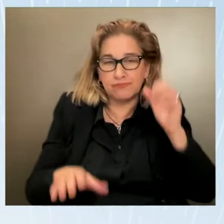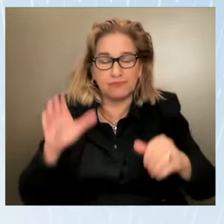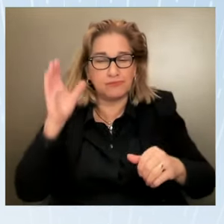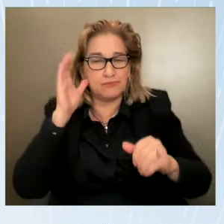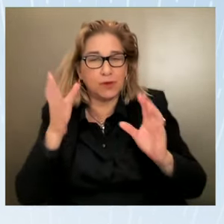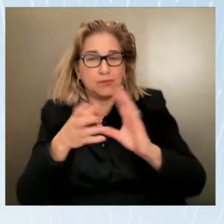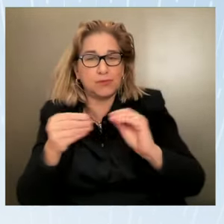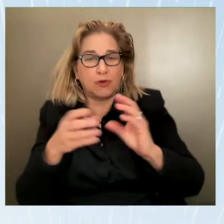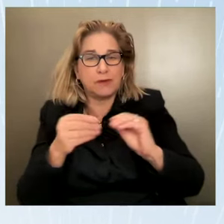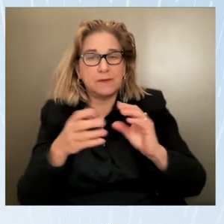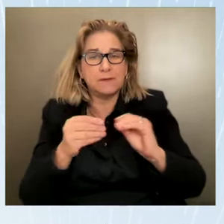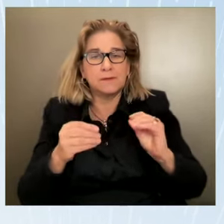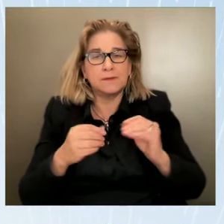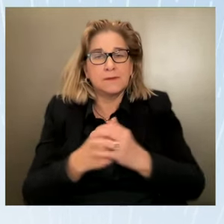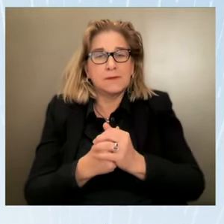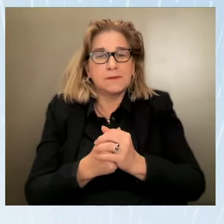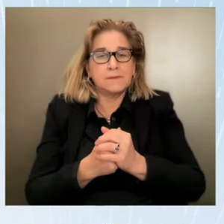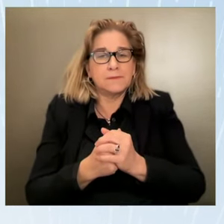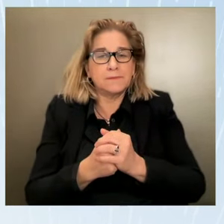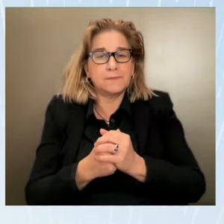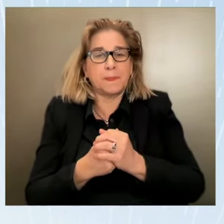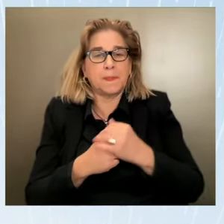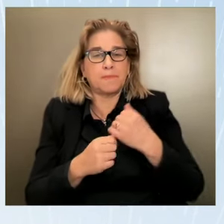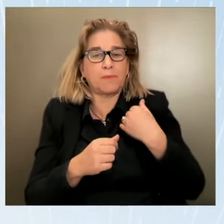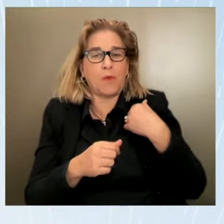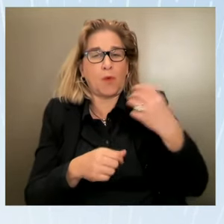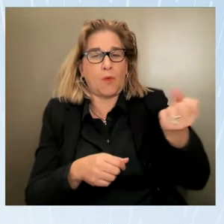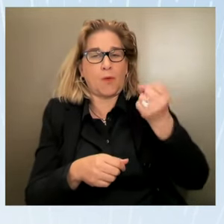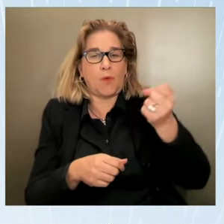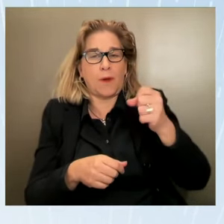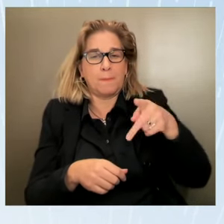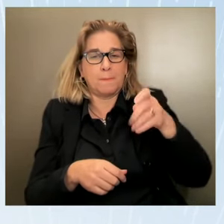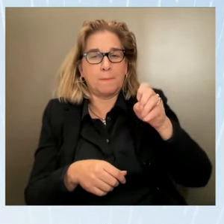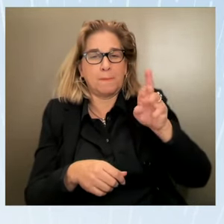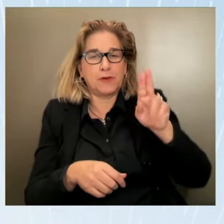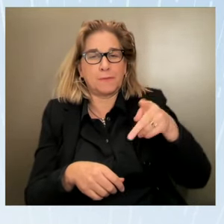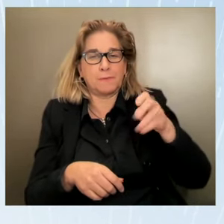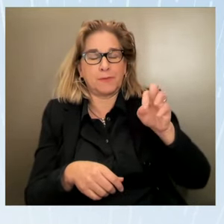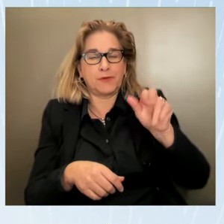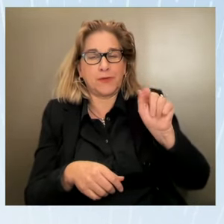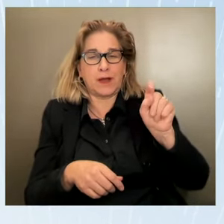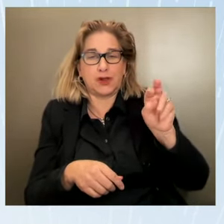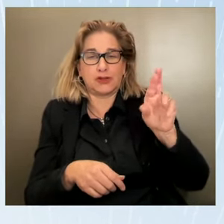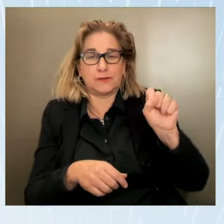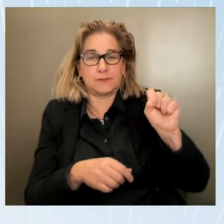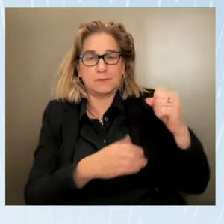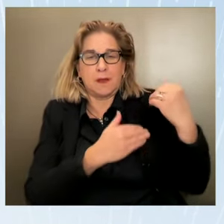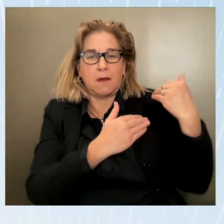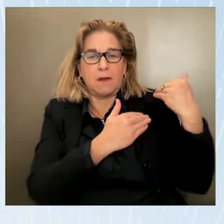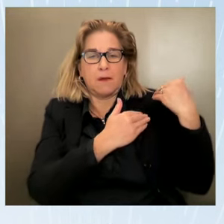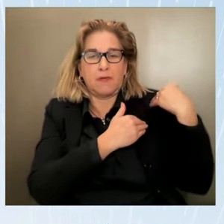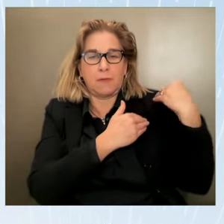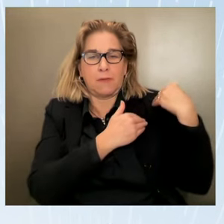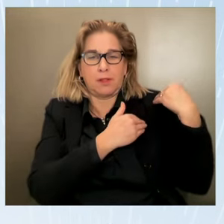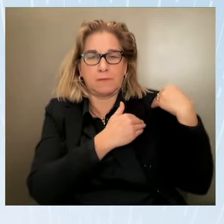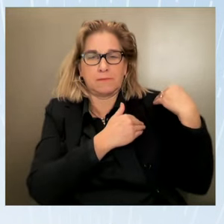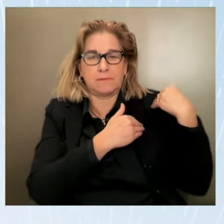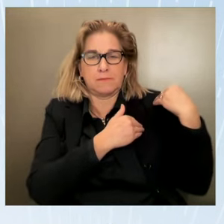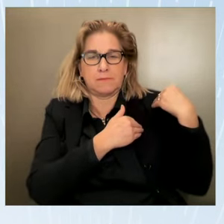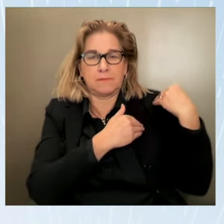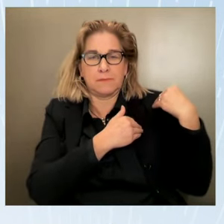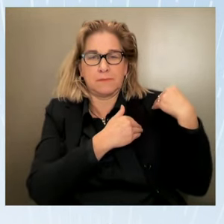by launching an aggressive campaign in the Western Hemisphere to disrupt and dismantle human trafficking and smuggling